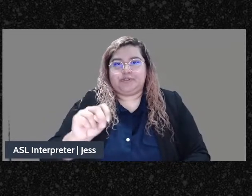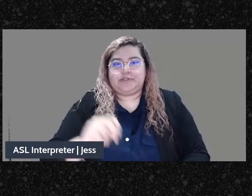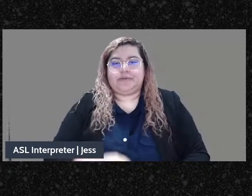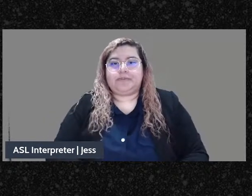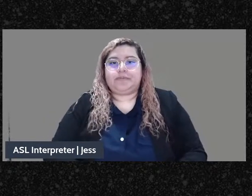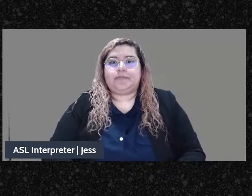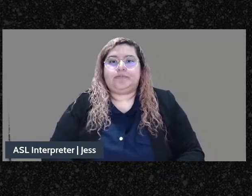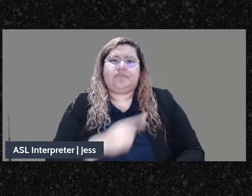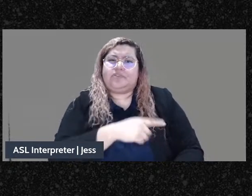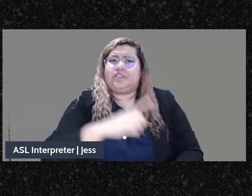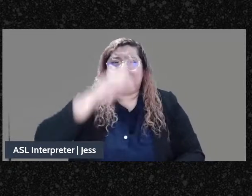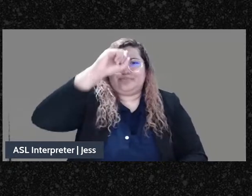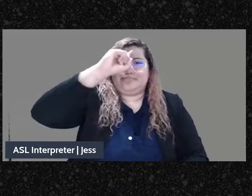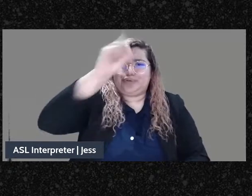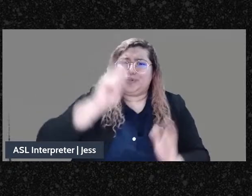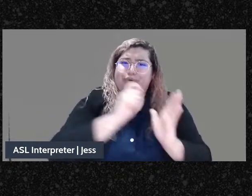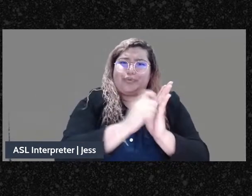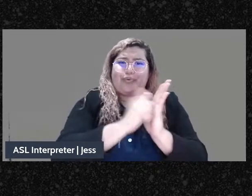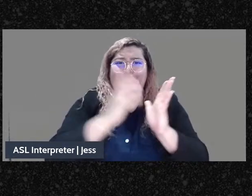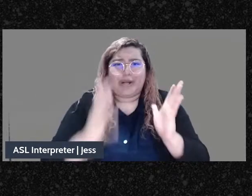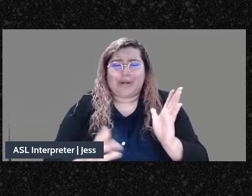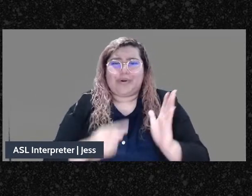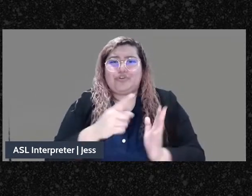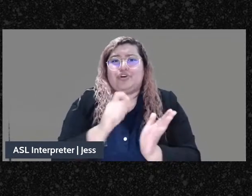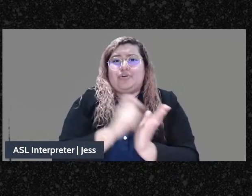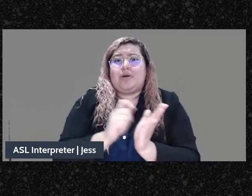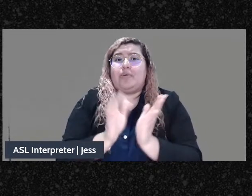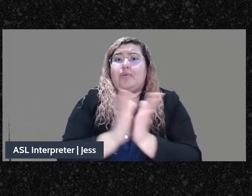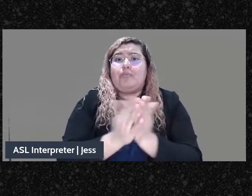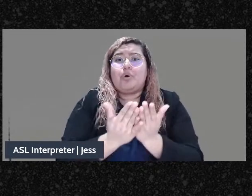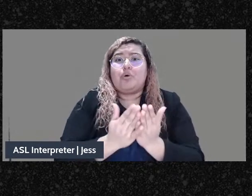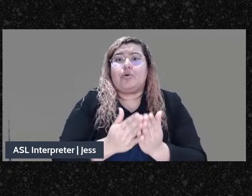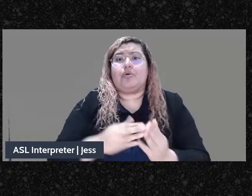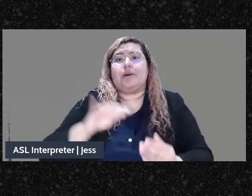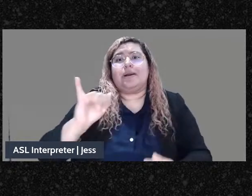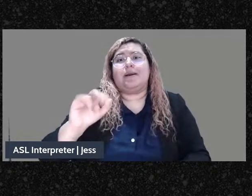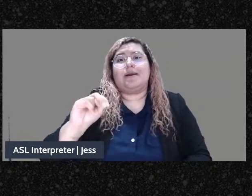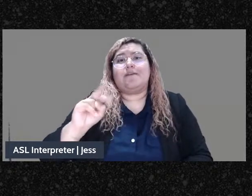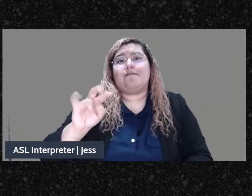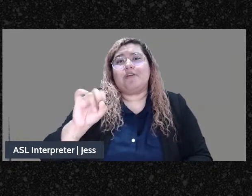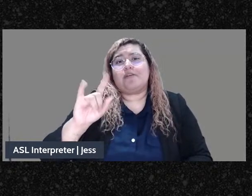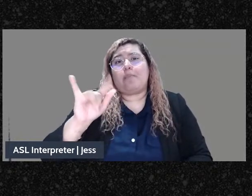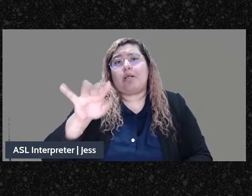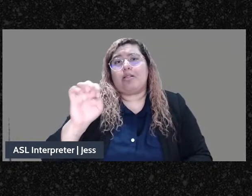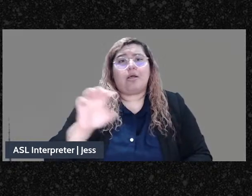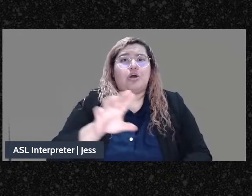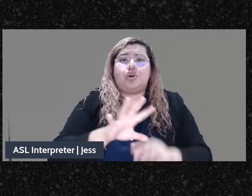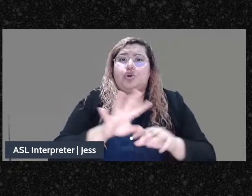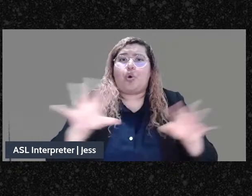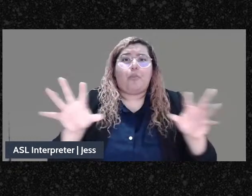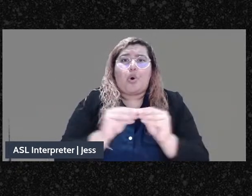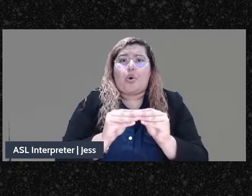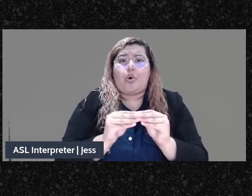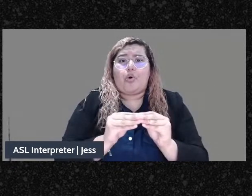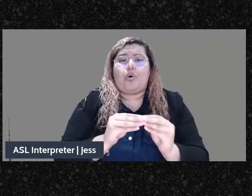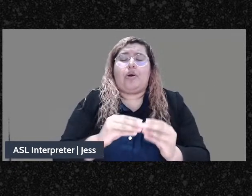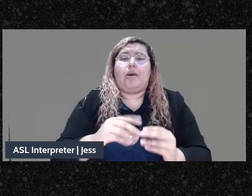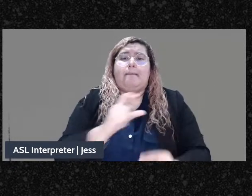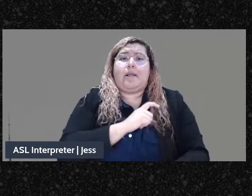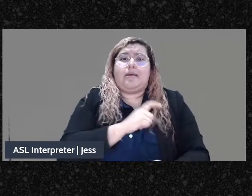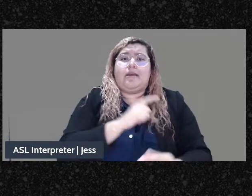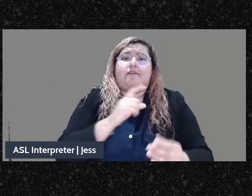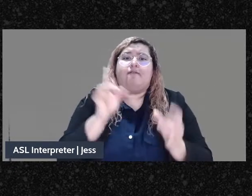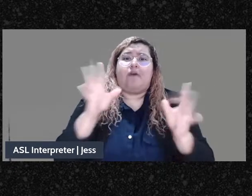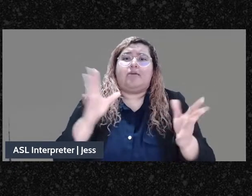She's a brilliant writer. She's the author of the book Invisible No More: Police Violence Against Black Women and Women of